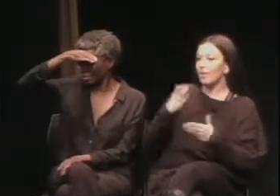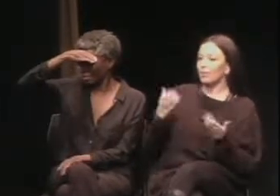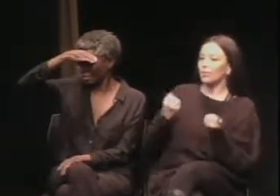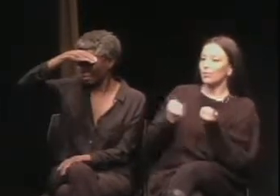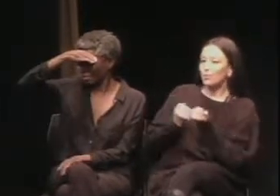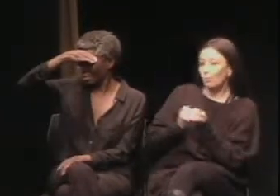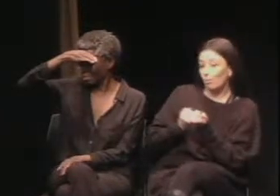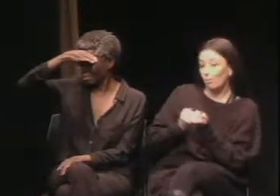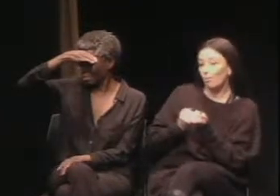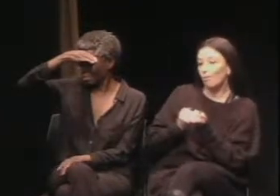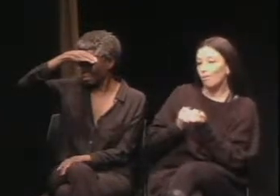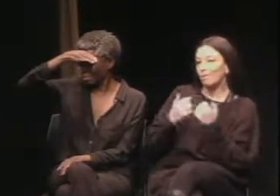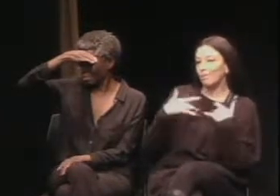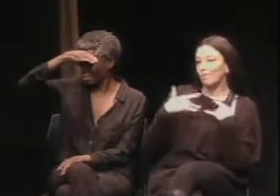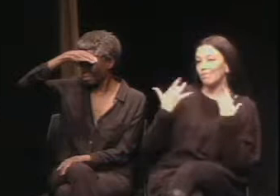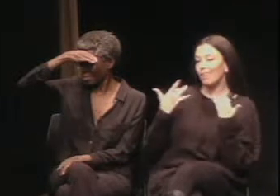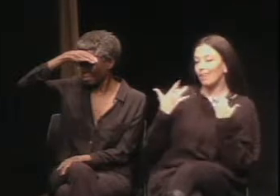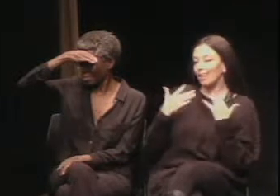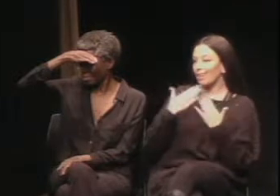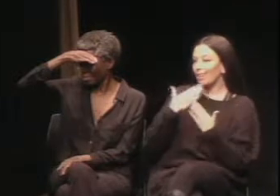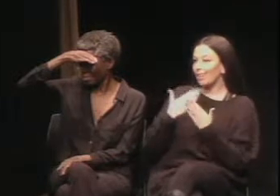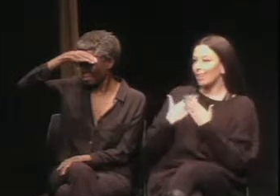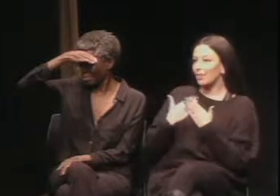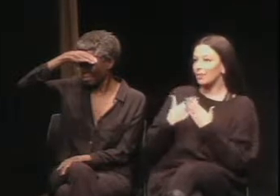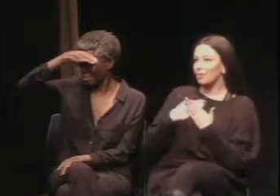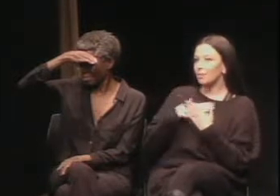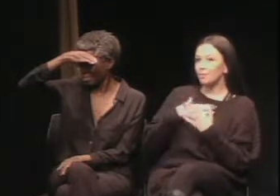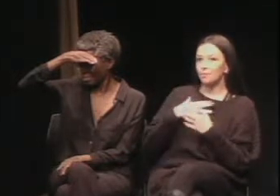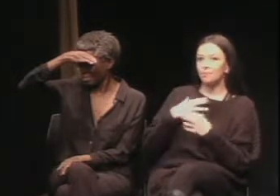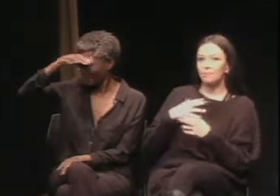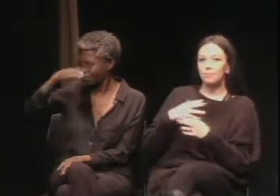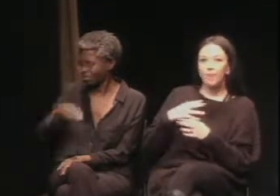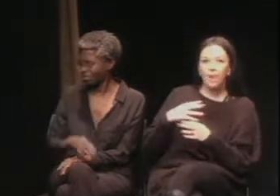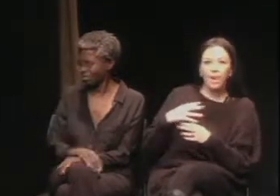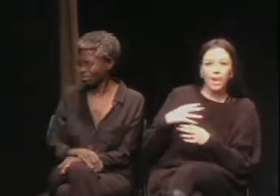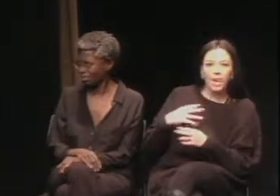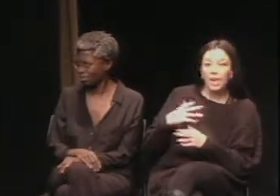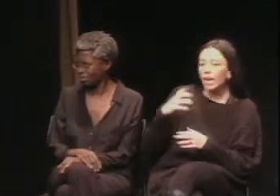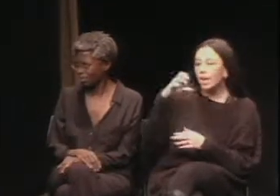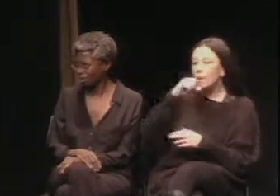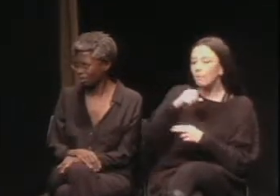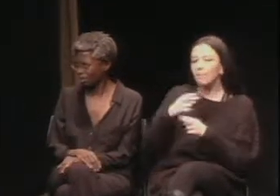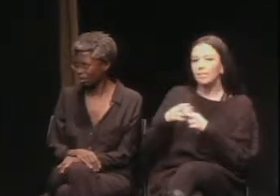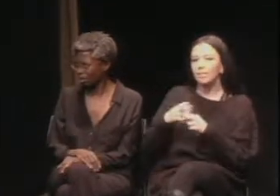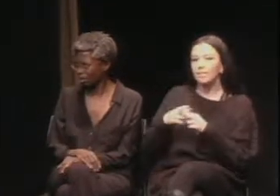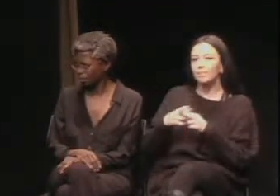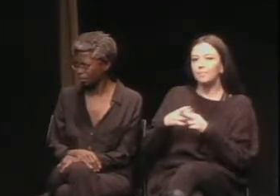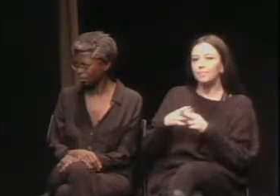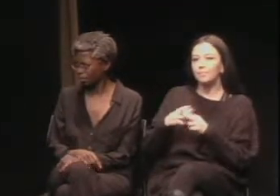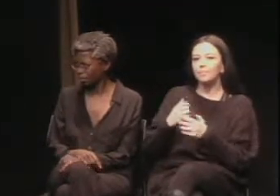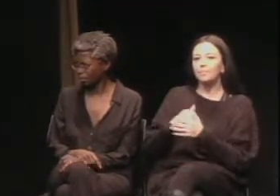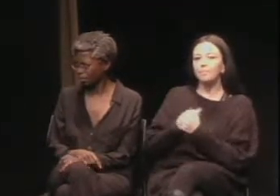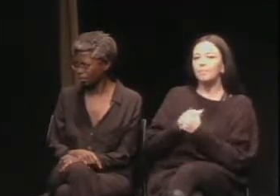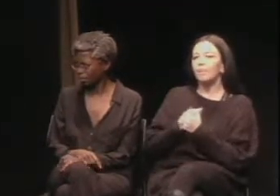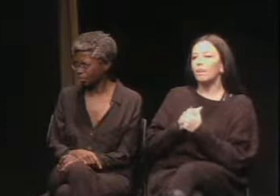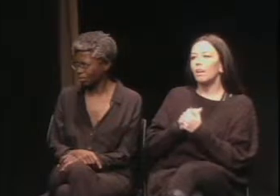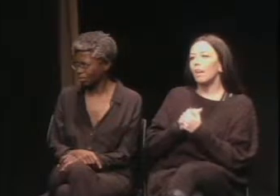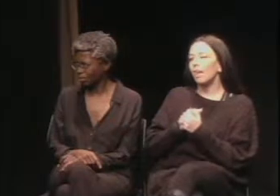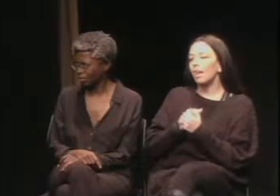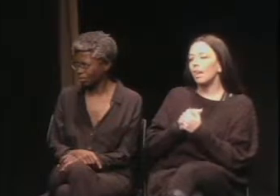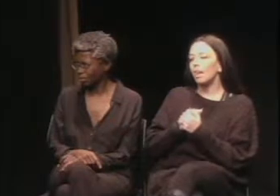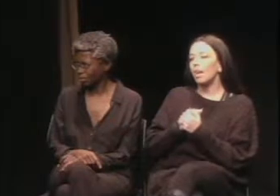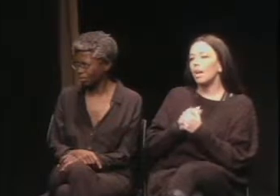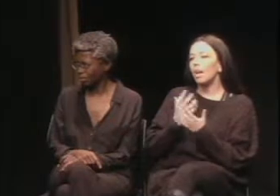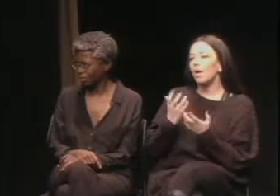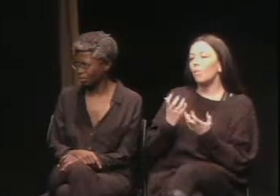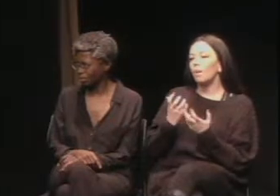this event with females. My name is Dr. David. And I